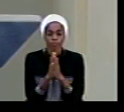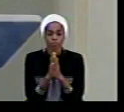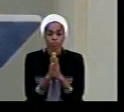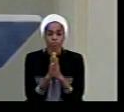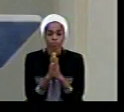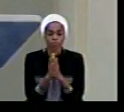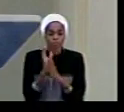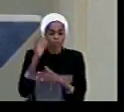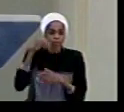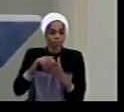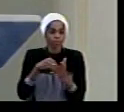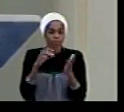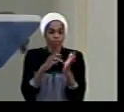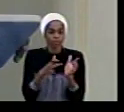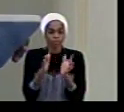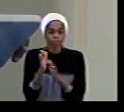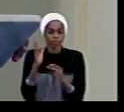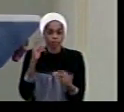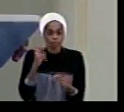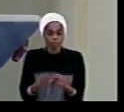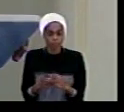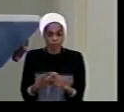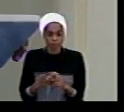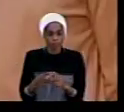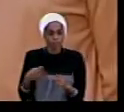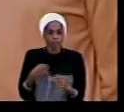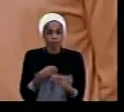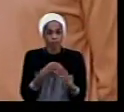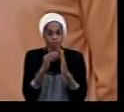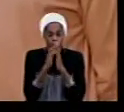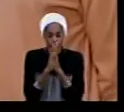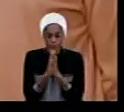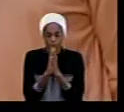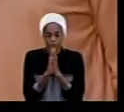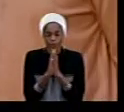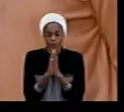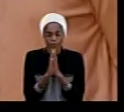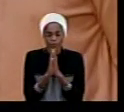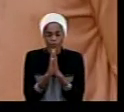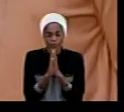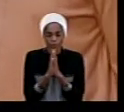In Jesus' name we pray.